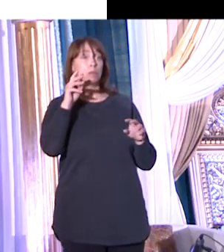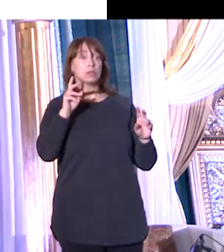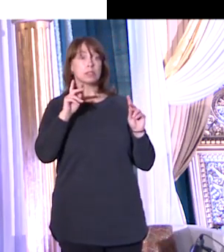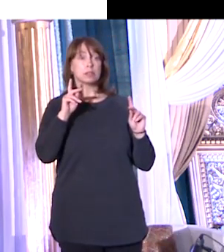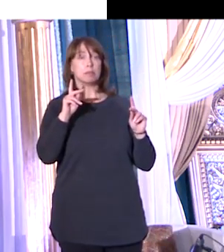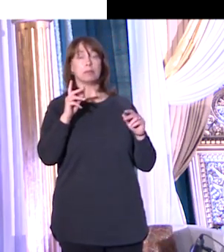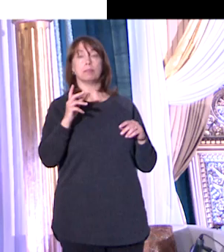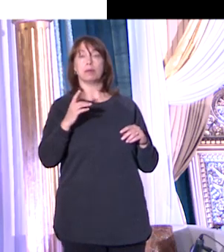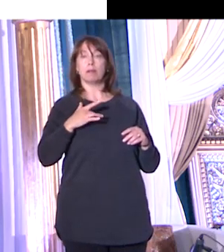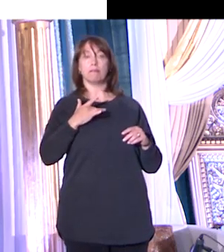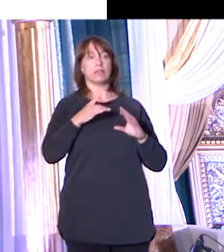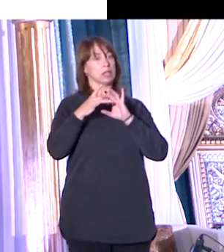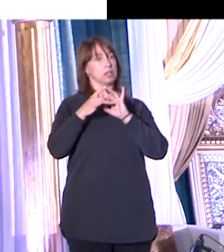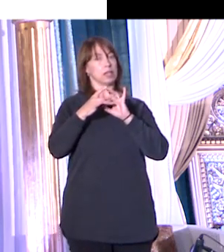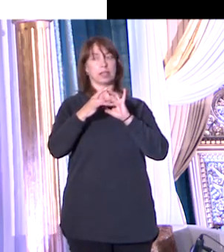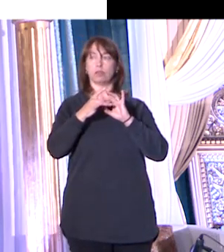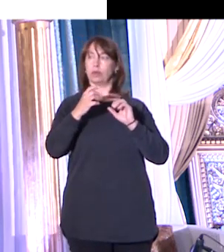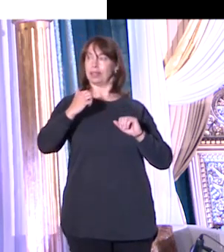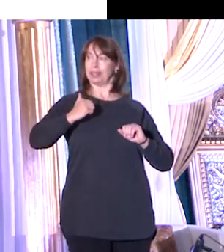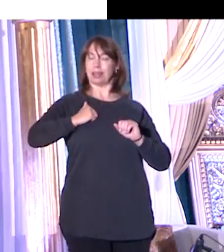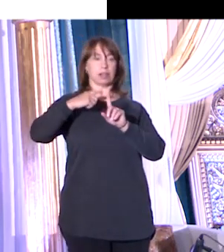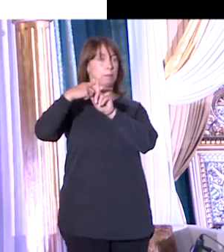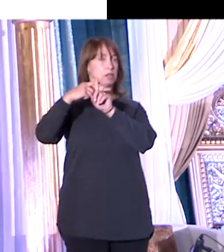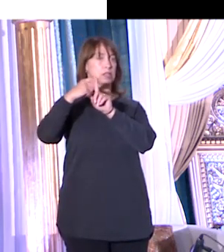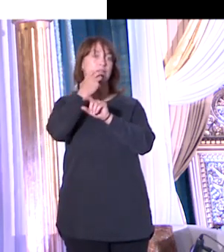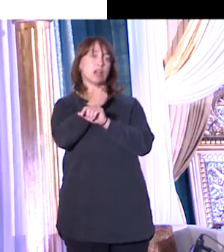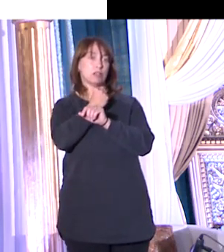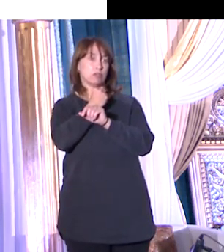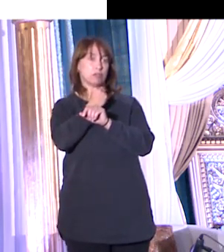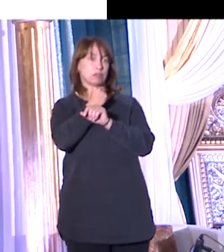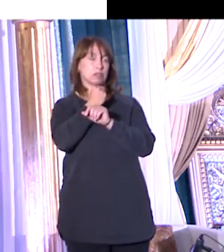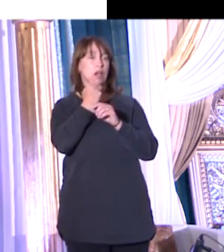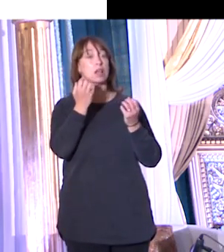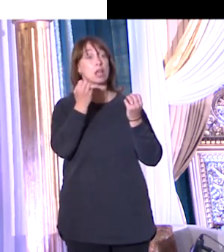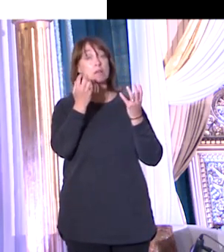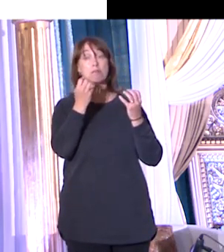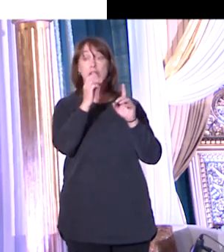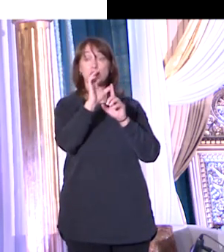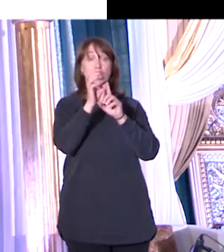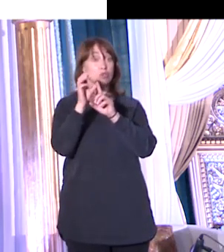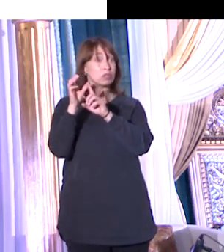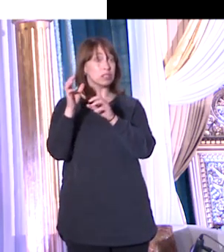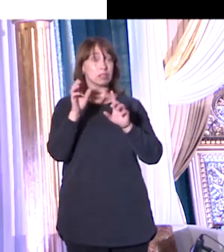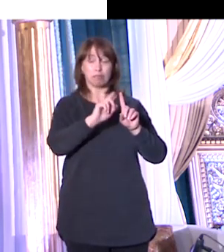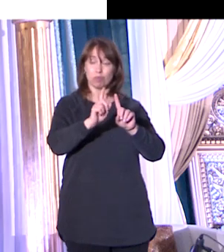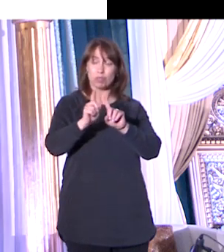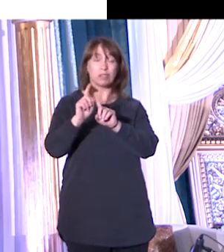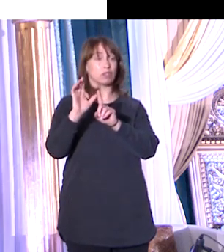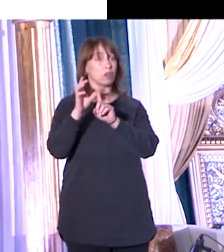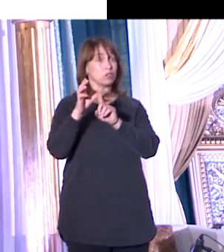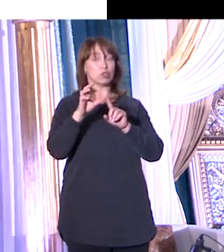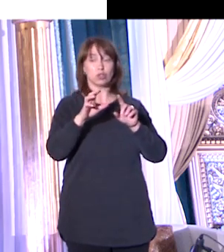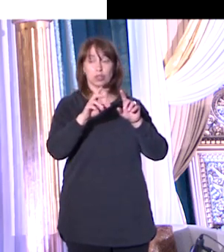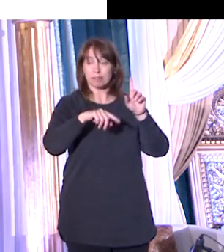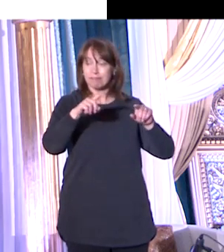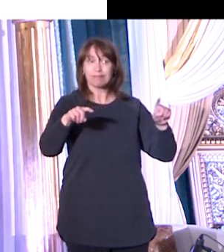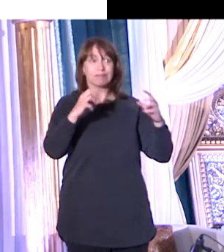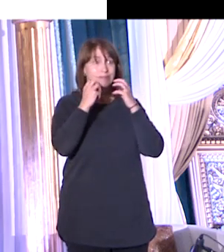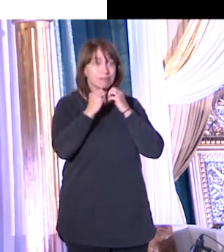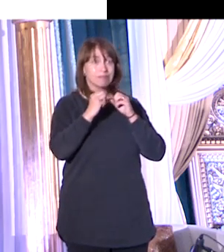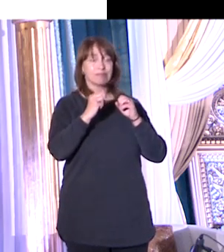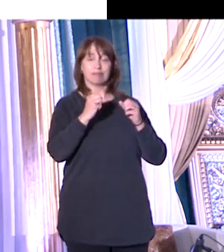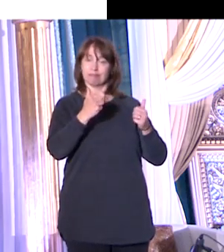associated with Canada and what it stands for, and multiculturalism, as any group that we can see in this country. They are,